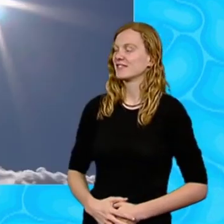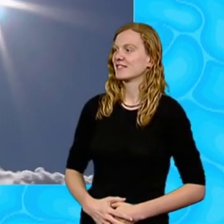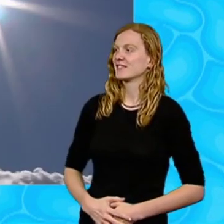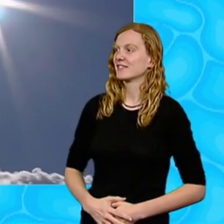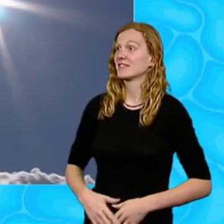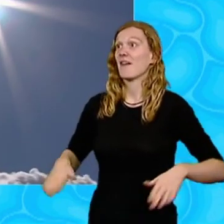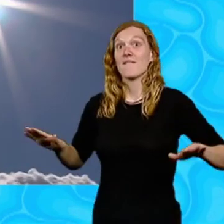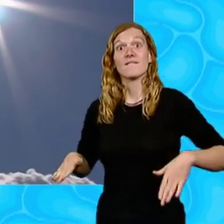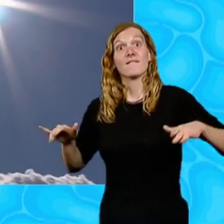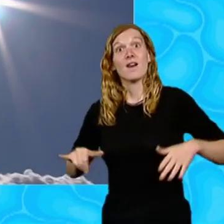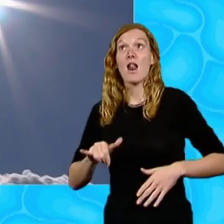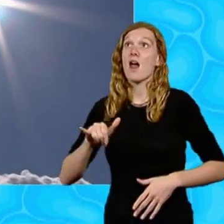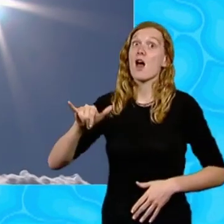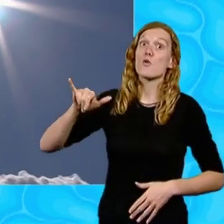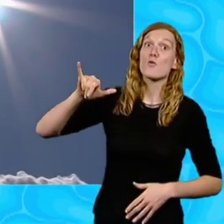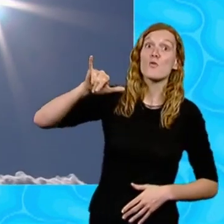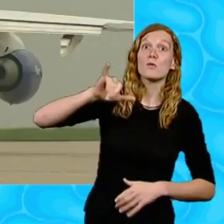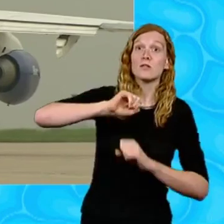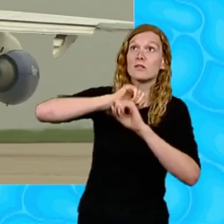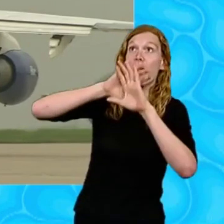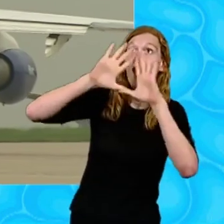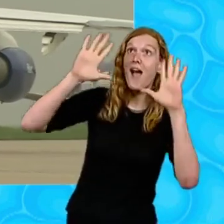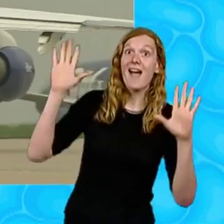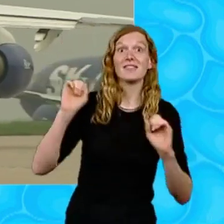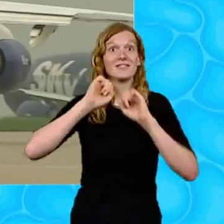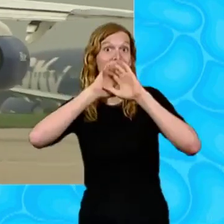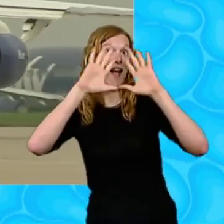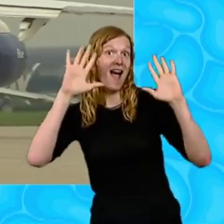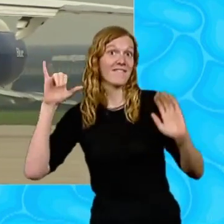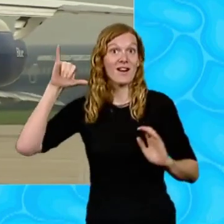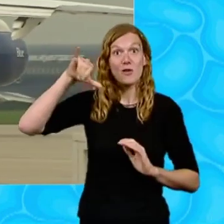You can watch the clouds go by at the airport.